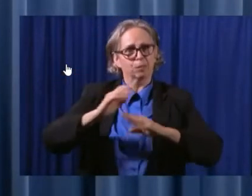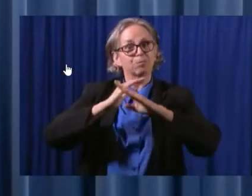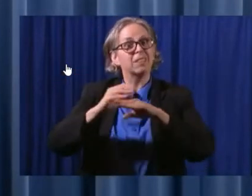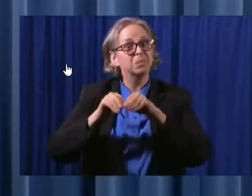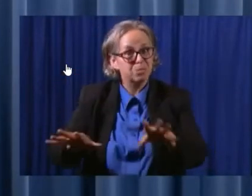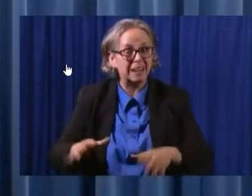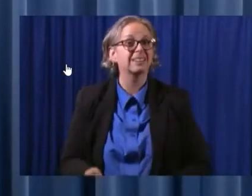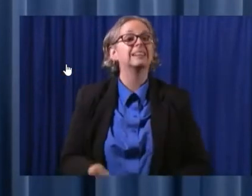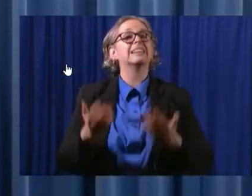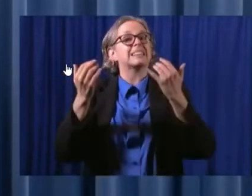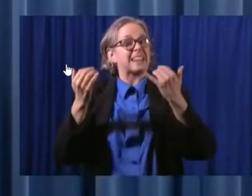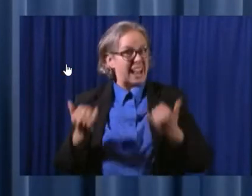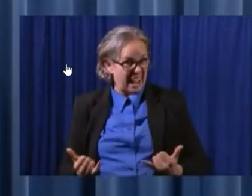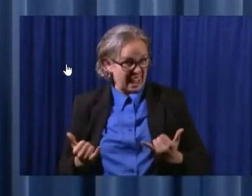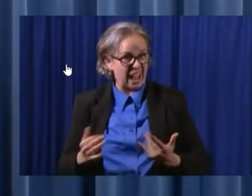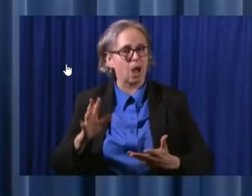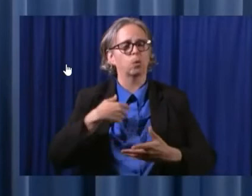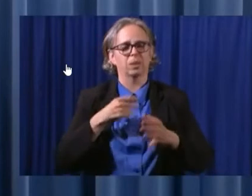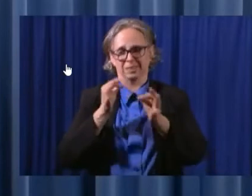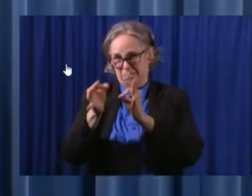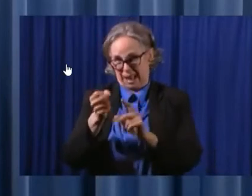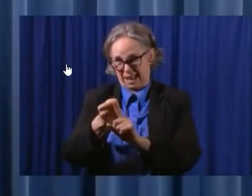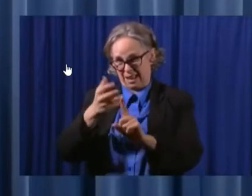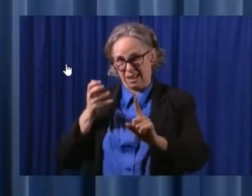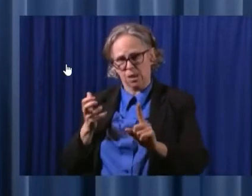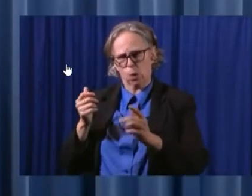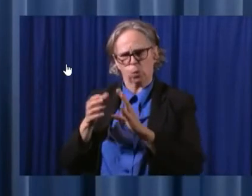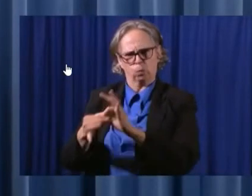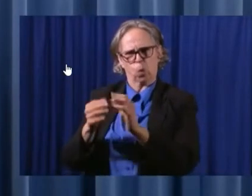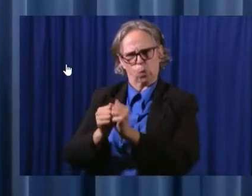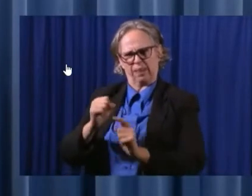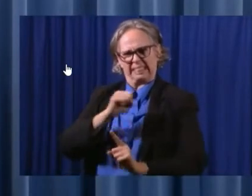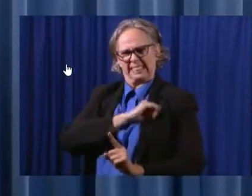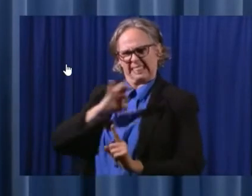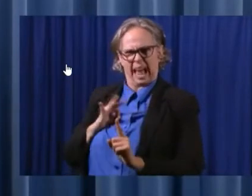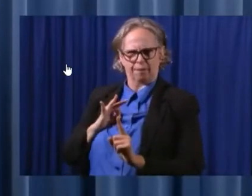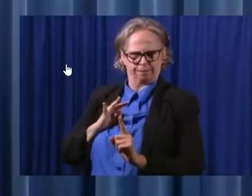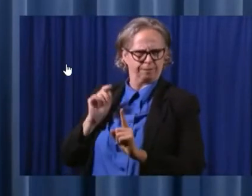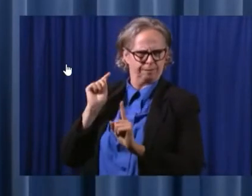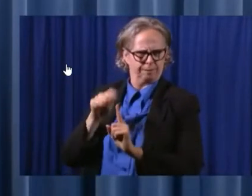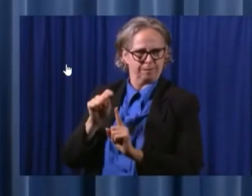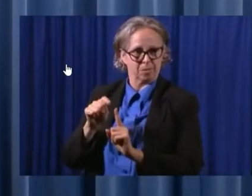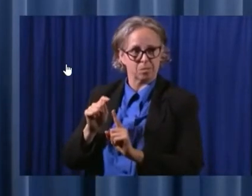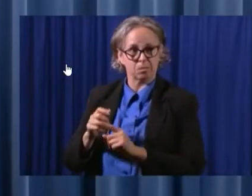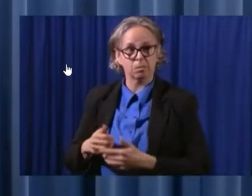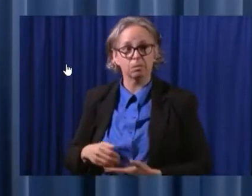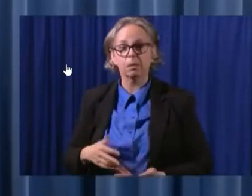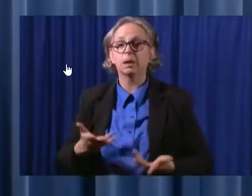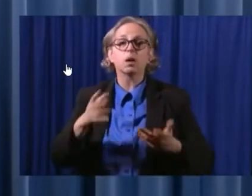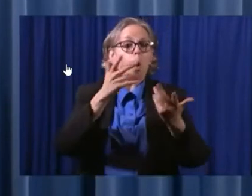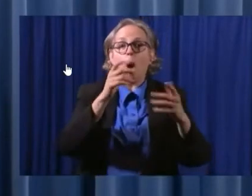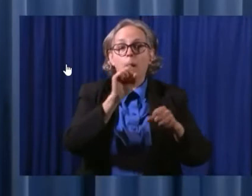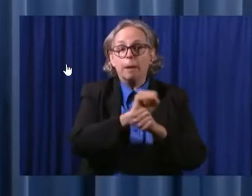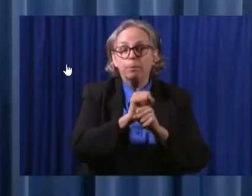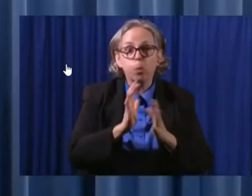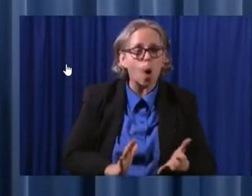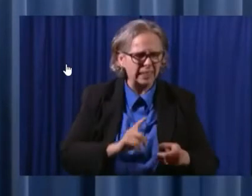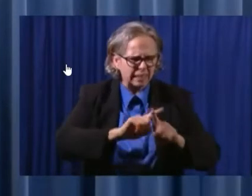in the business sector with employees who work in other businesses, other occupations, we are